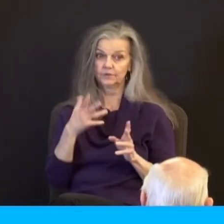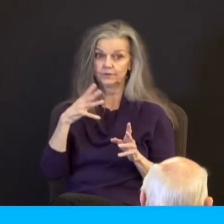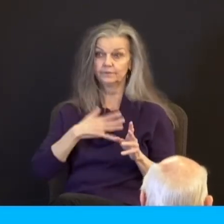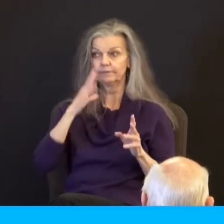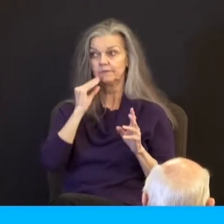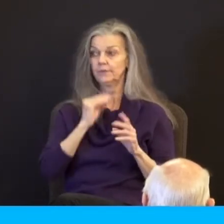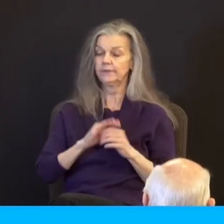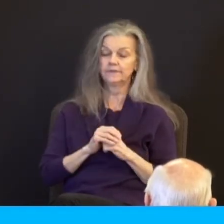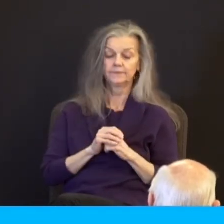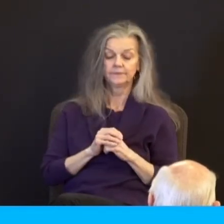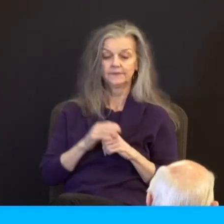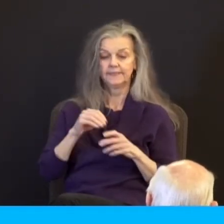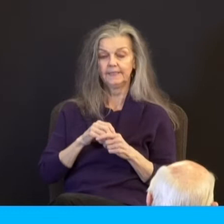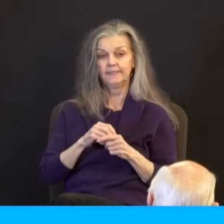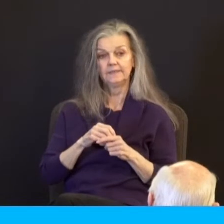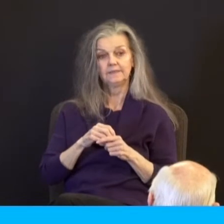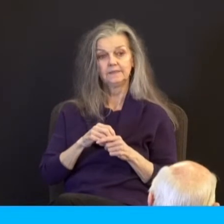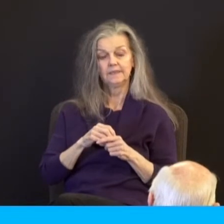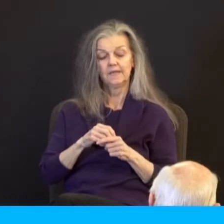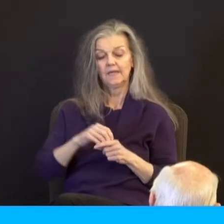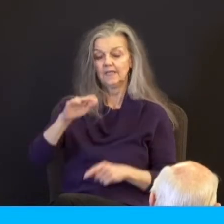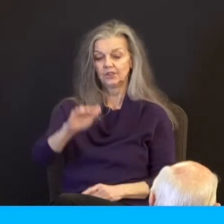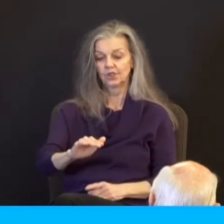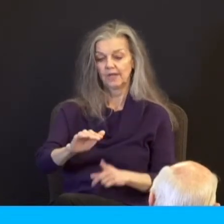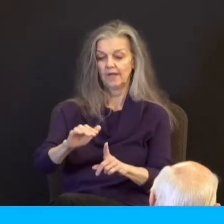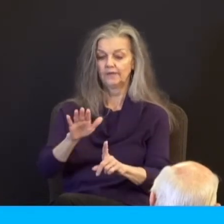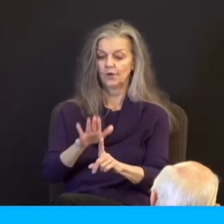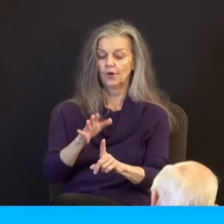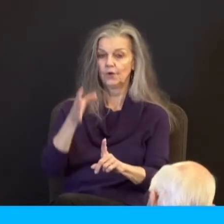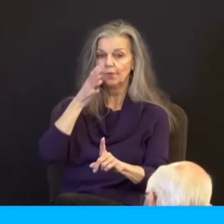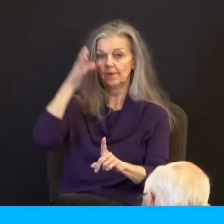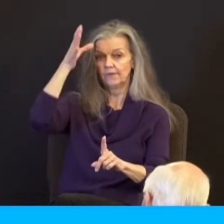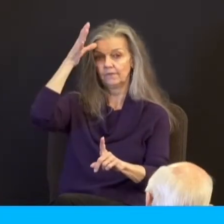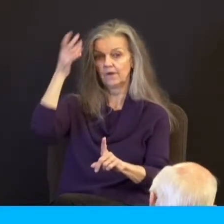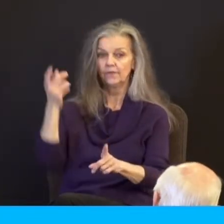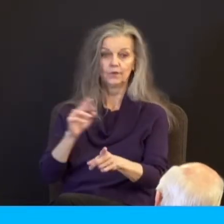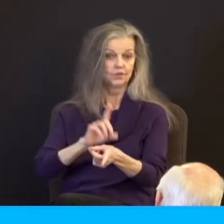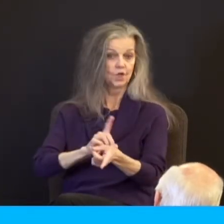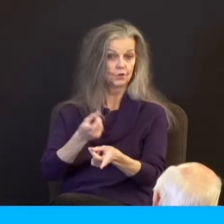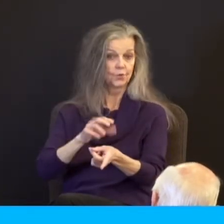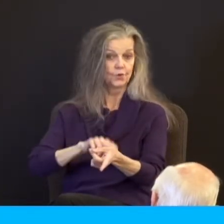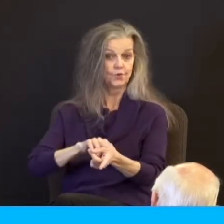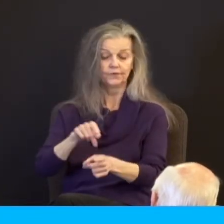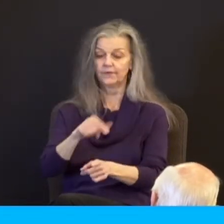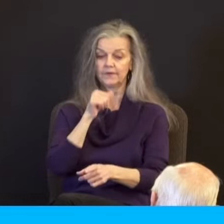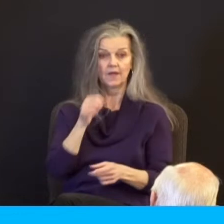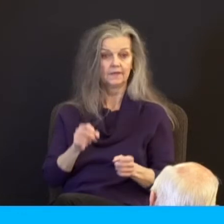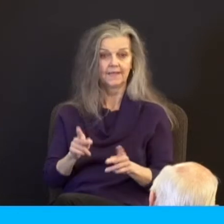but a child whose mother or father is either a doctor or a nurse is usually not allowed on the